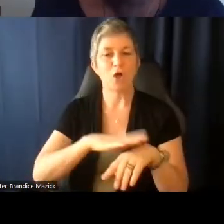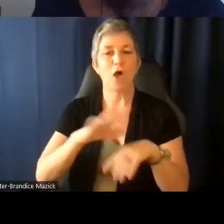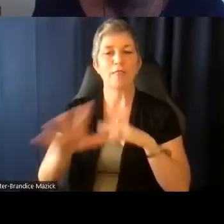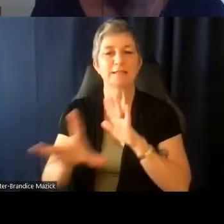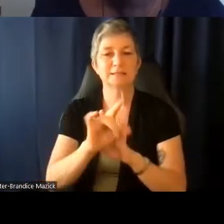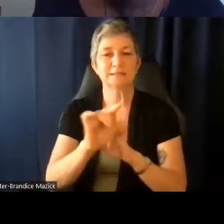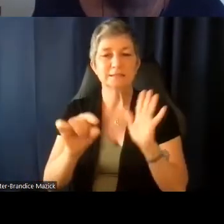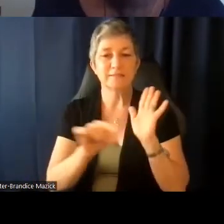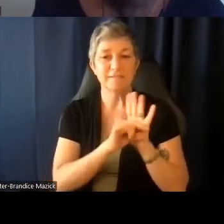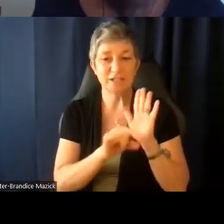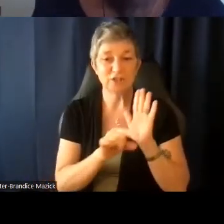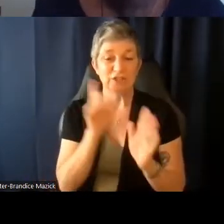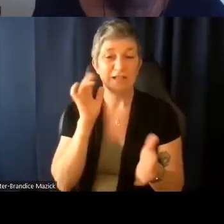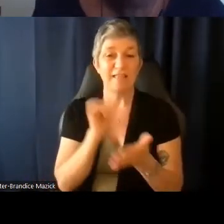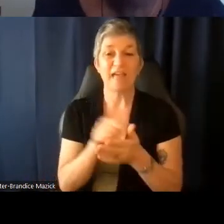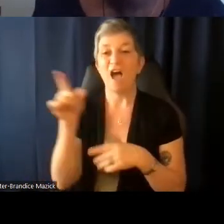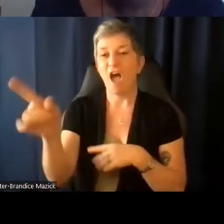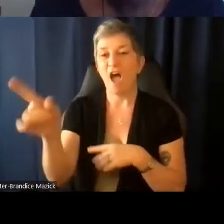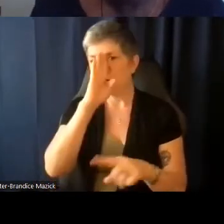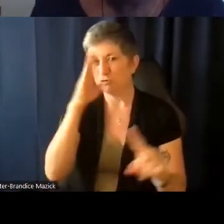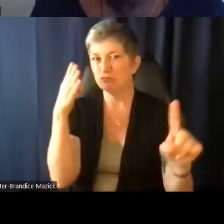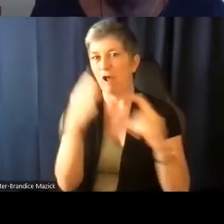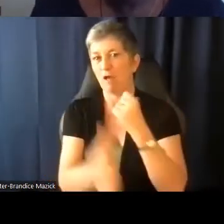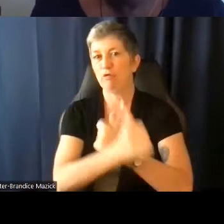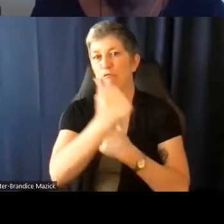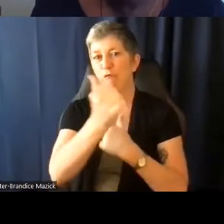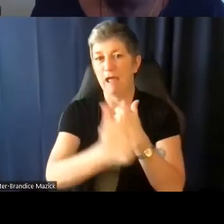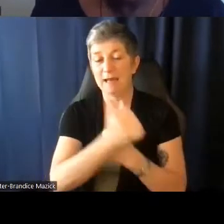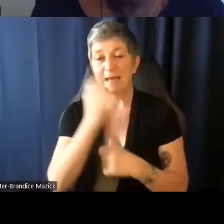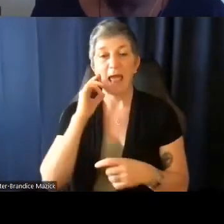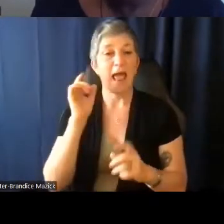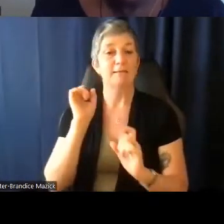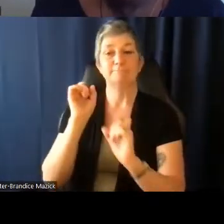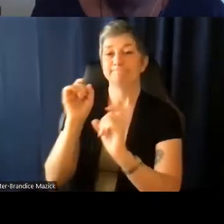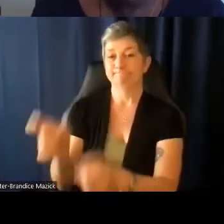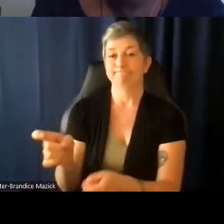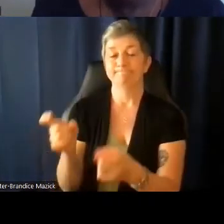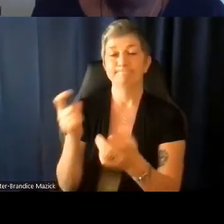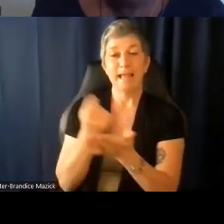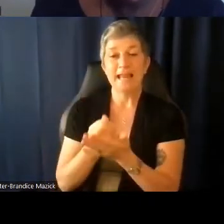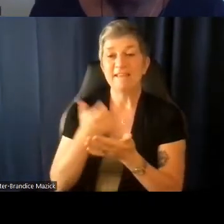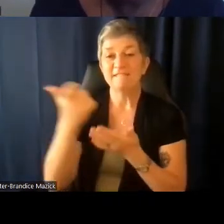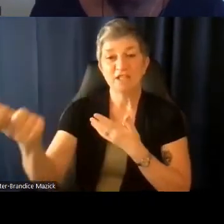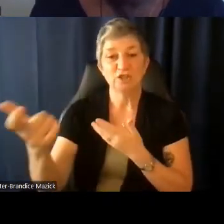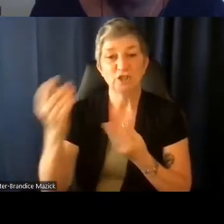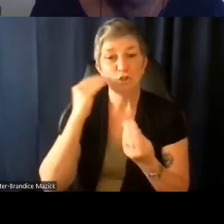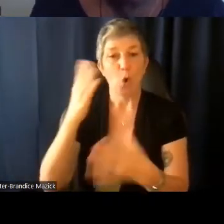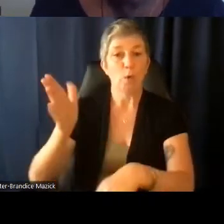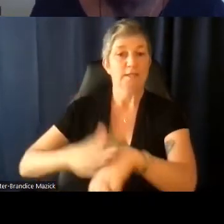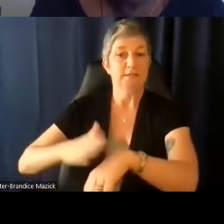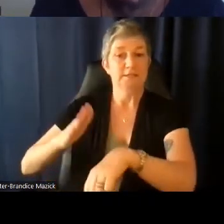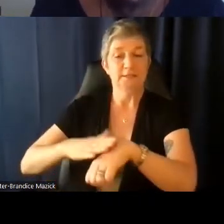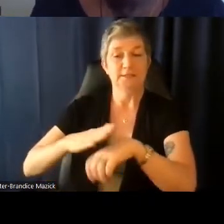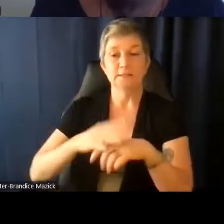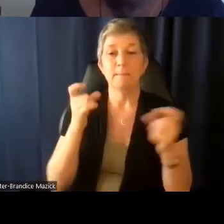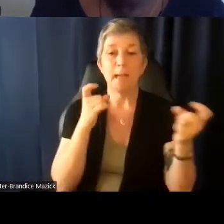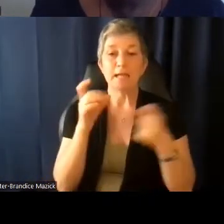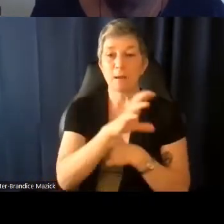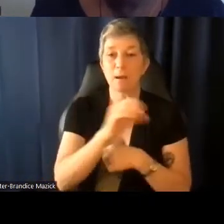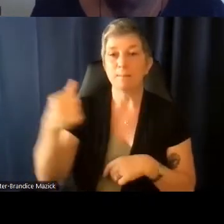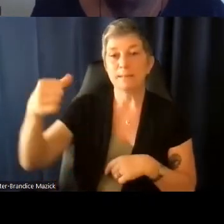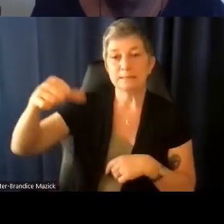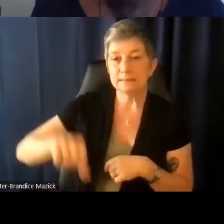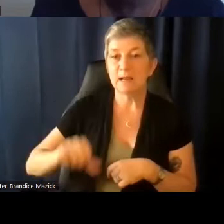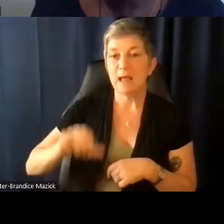determine that the tenant presents a direct threat and issues the tenant an eviction notice. The management company denies the